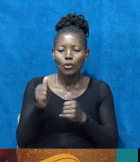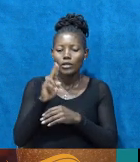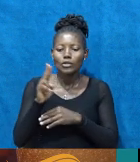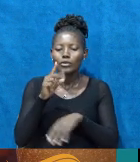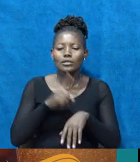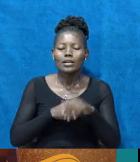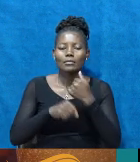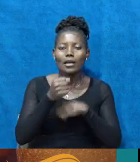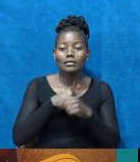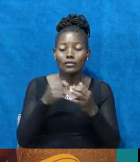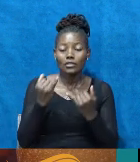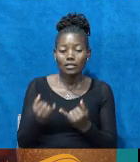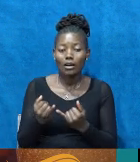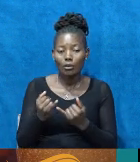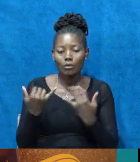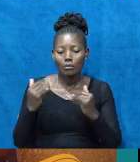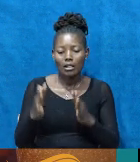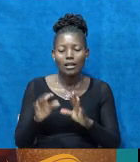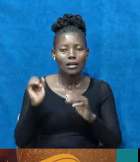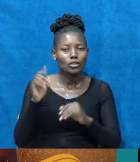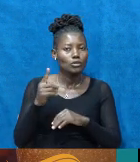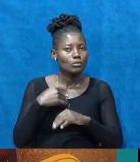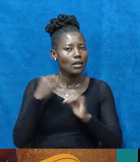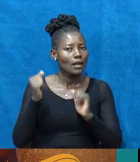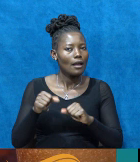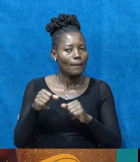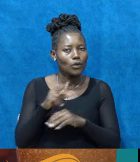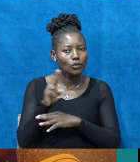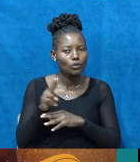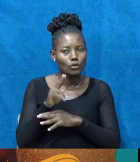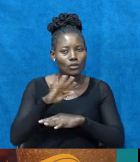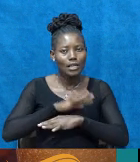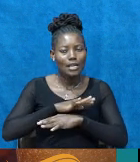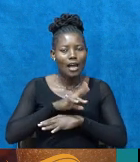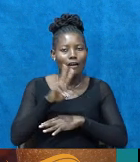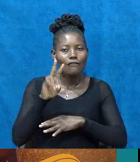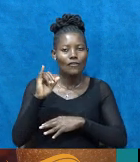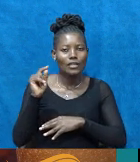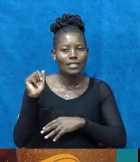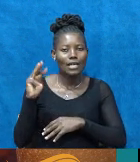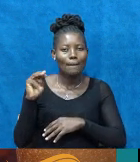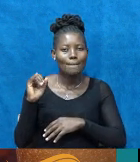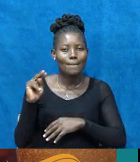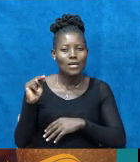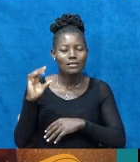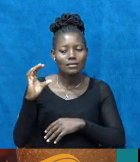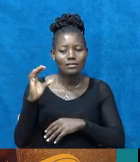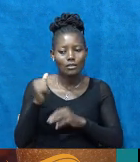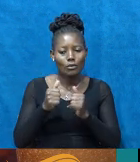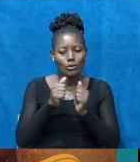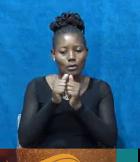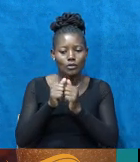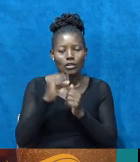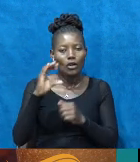up during the activity. So with this, then they need to be able to take in adequate